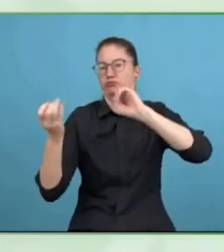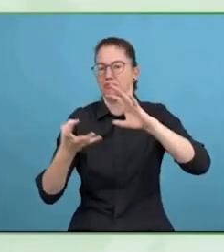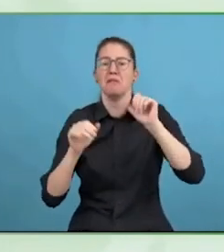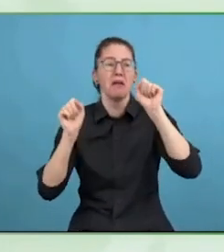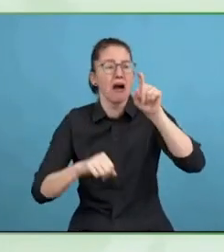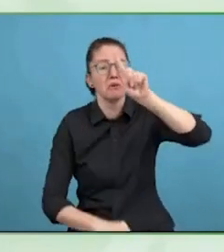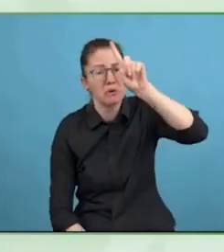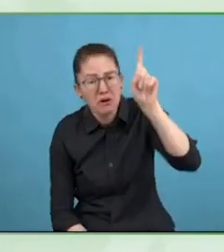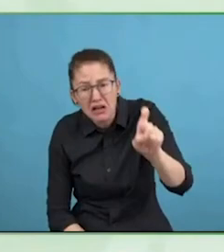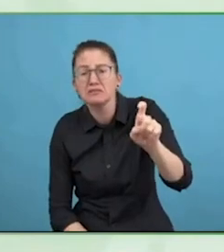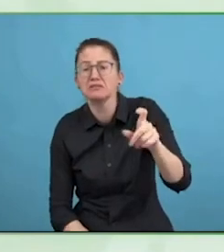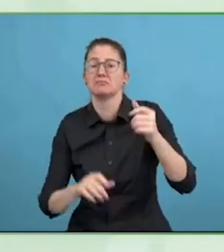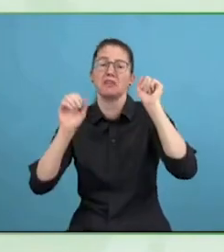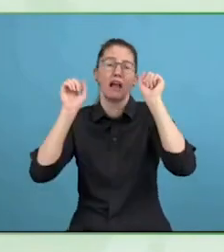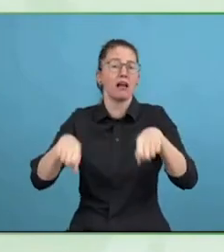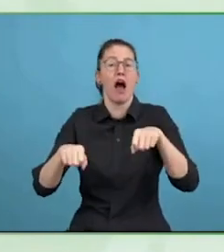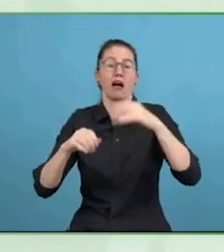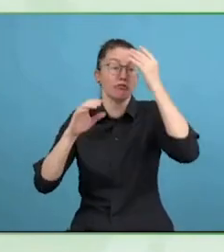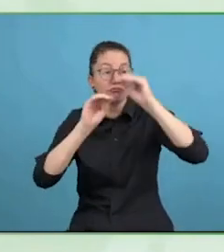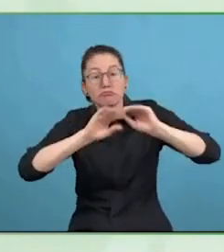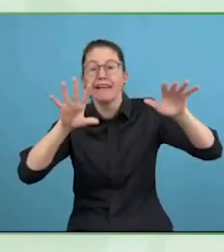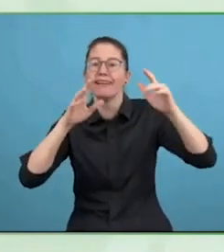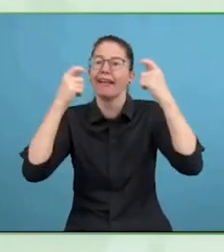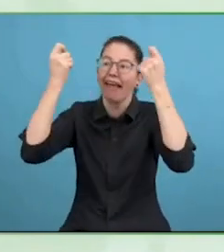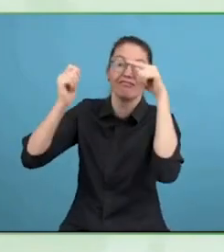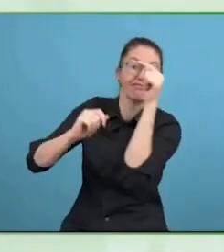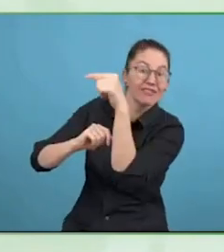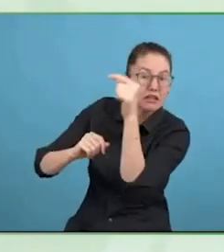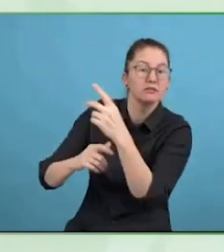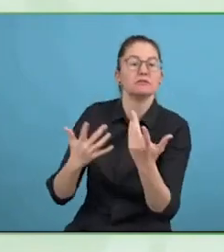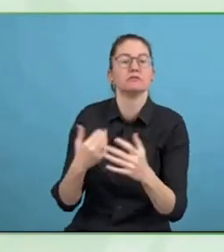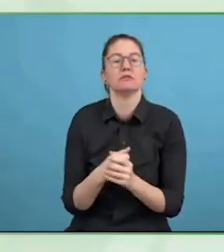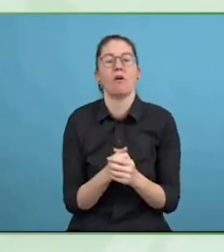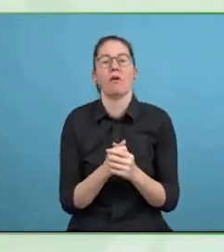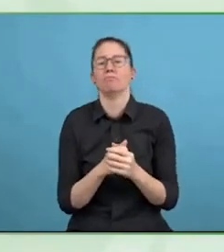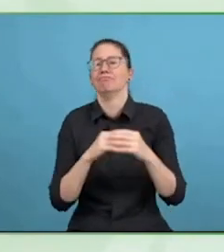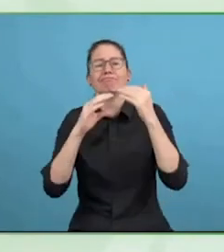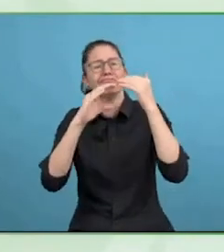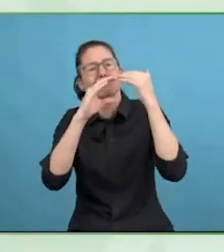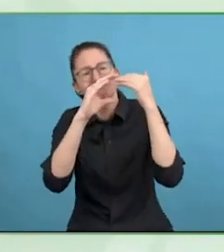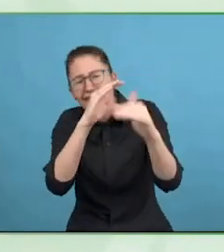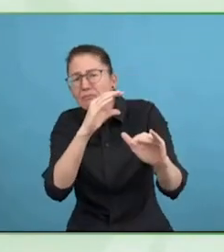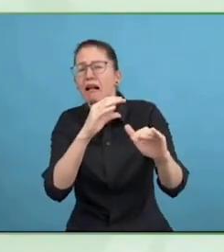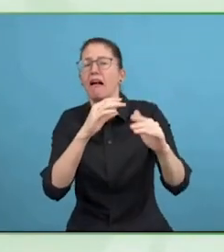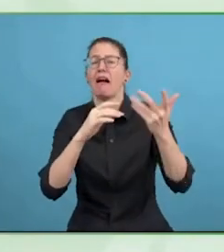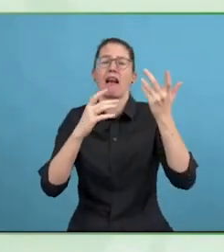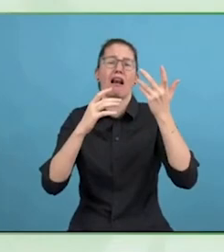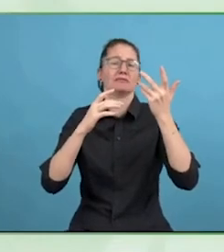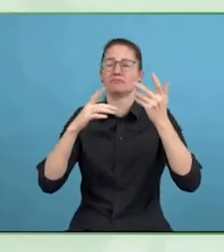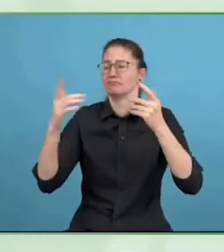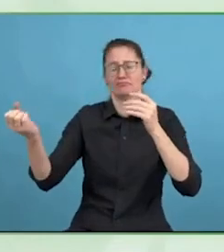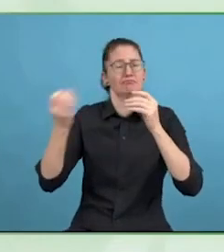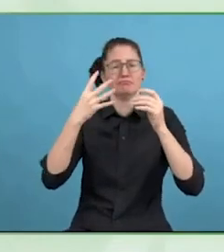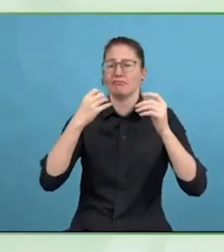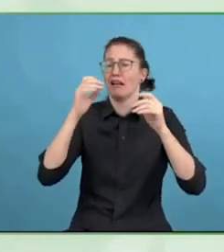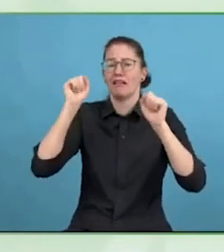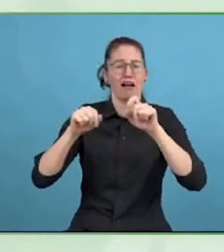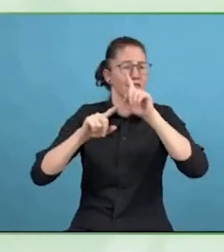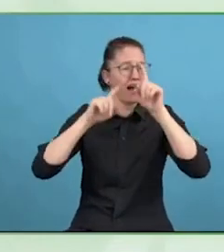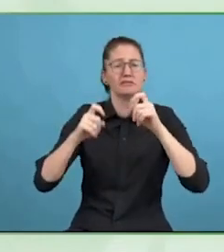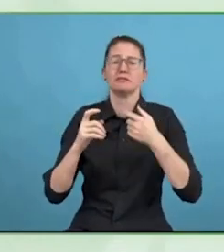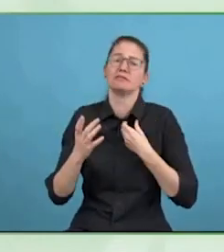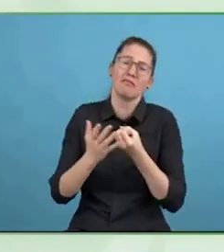the world. But there are also differences between continents, Africa, Asia, Latin America, North